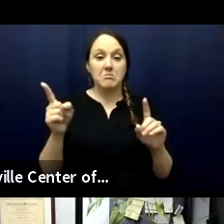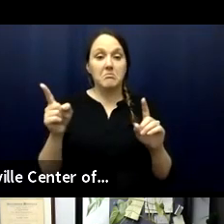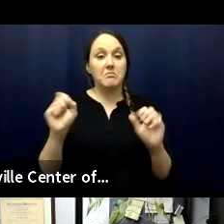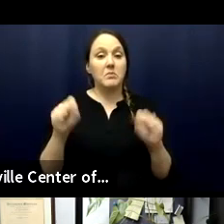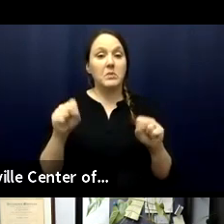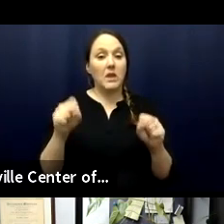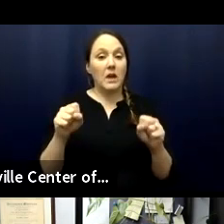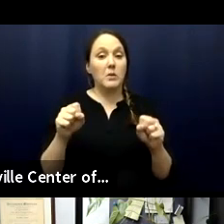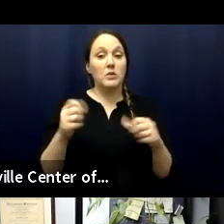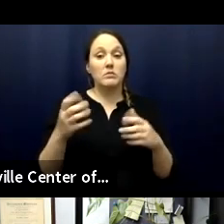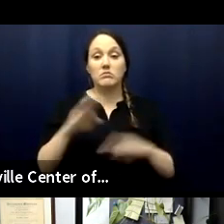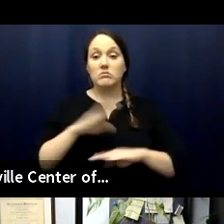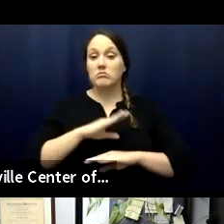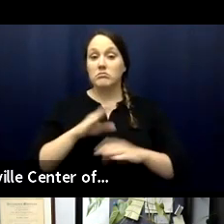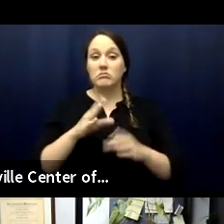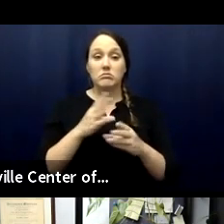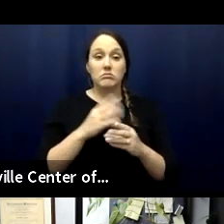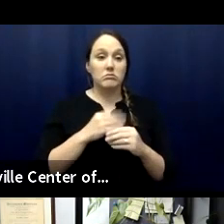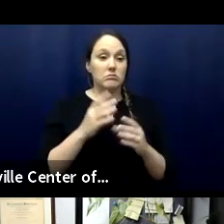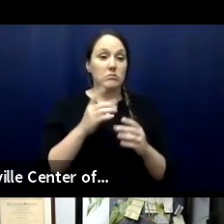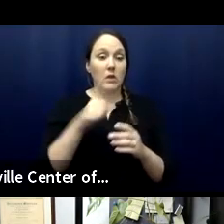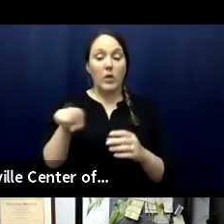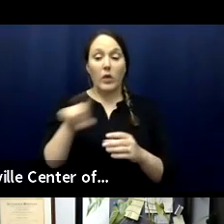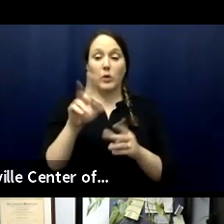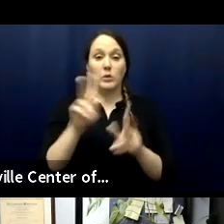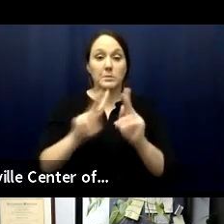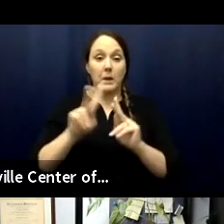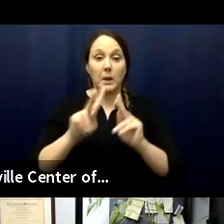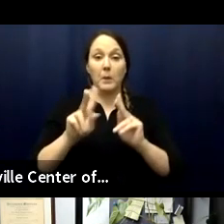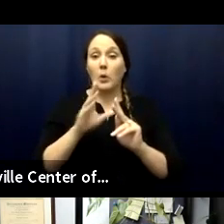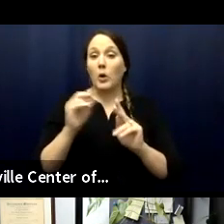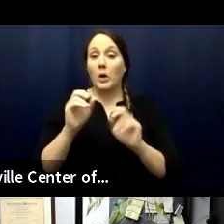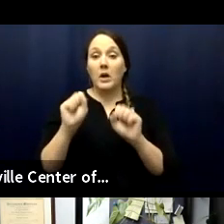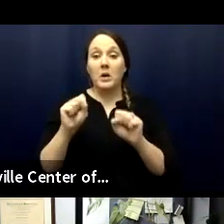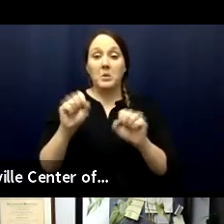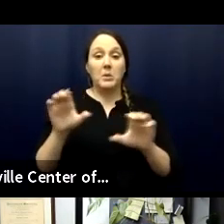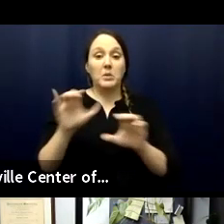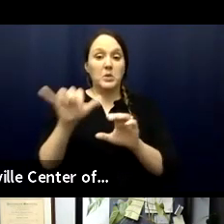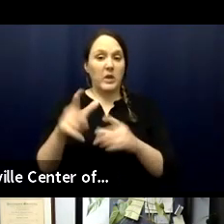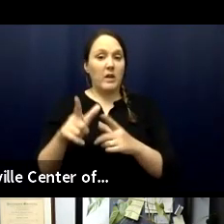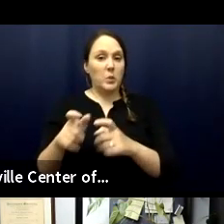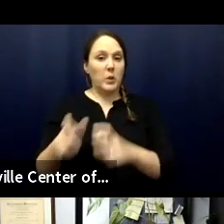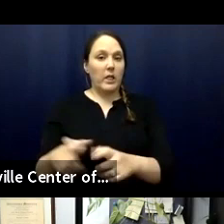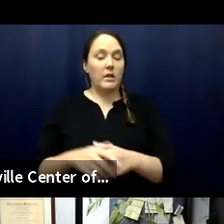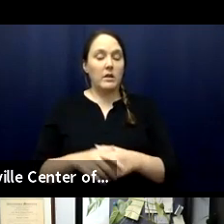to accommodate those people, and I think we're able to do that pretty quickly. So,